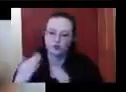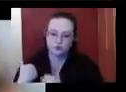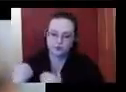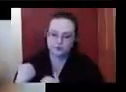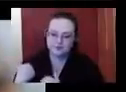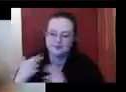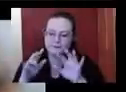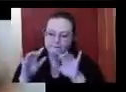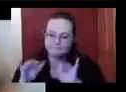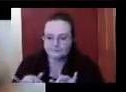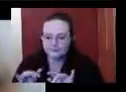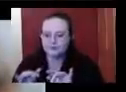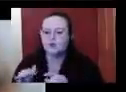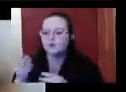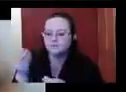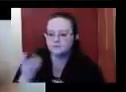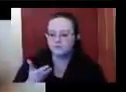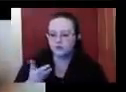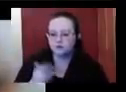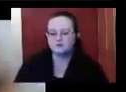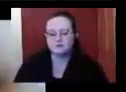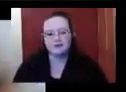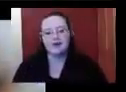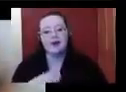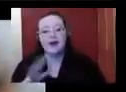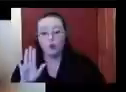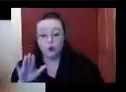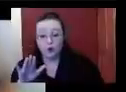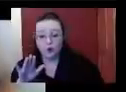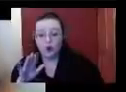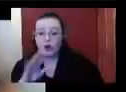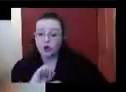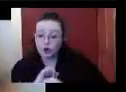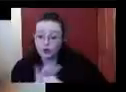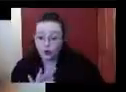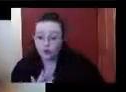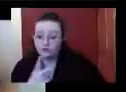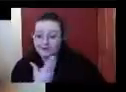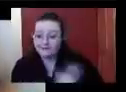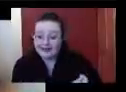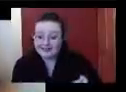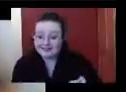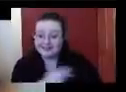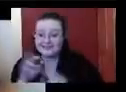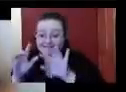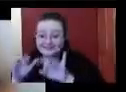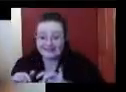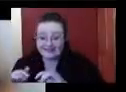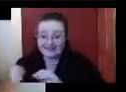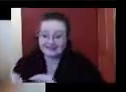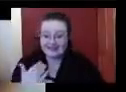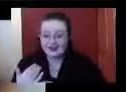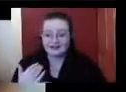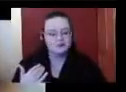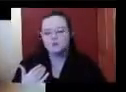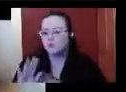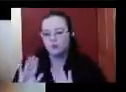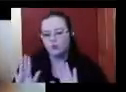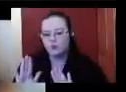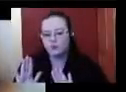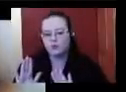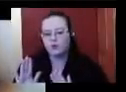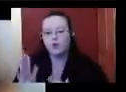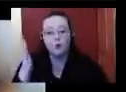halton.ca/immunize to use this tool. Please do not report COVID vaccines through this online tool. If your child received